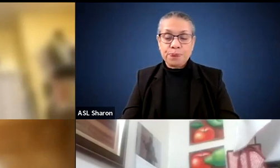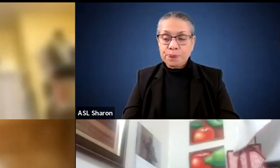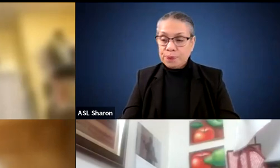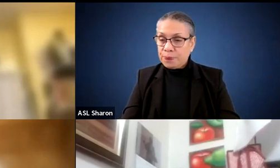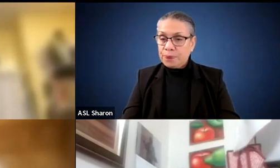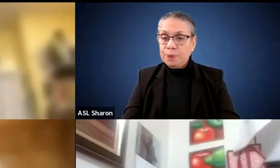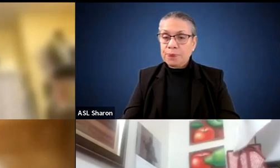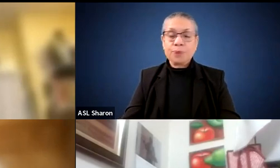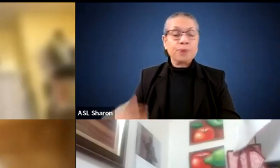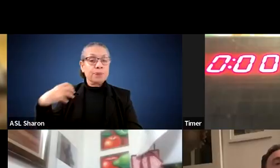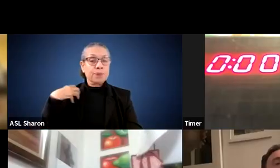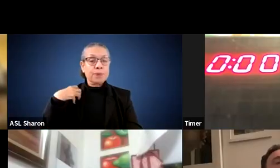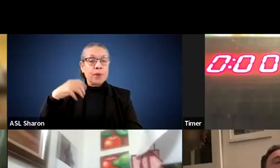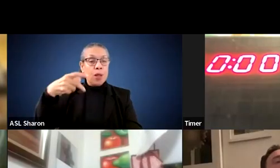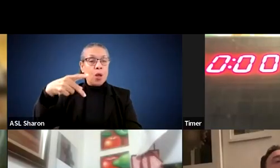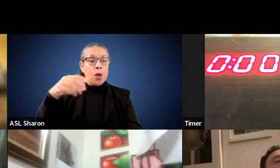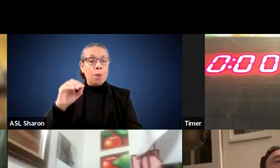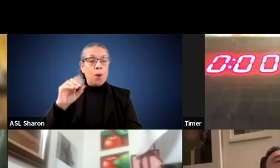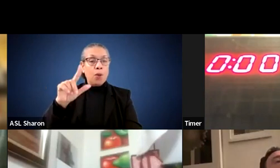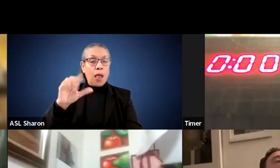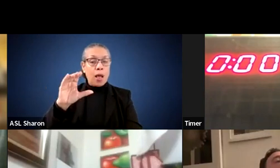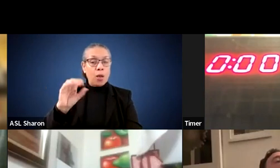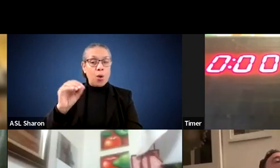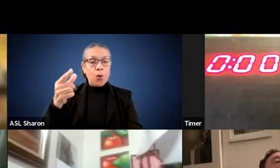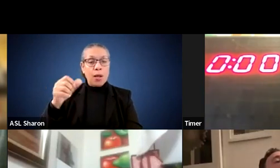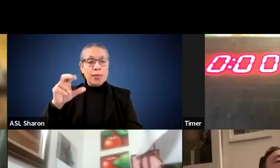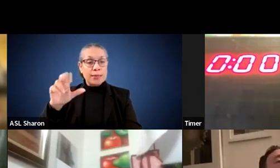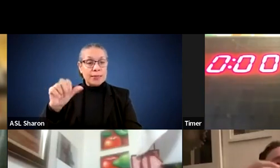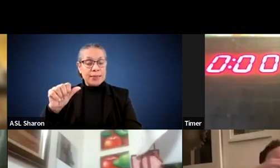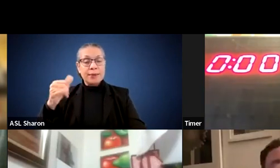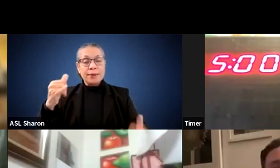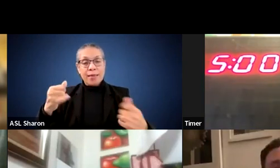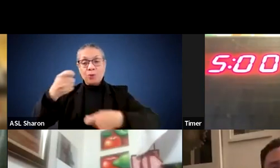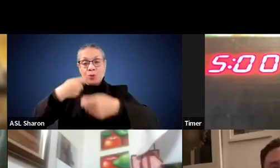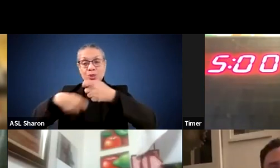Ms. Polanco Garcia. Gracias, Madame Cherry. Gracias por la presentación.